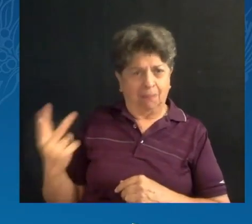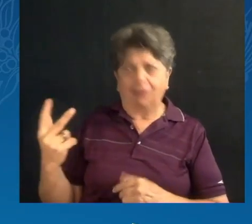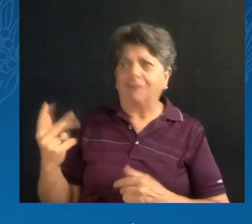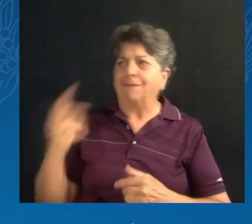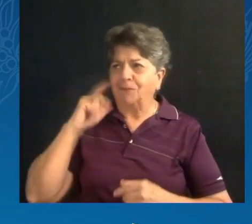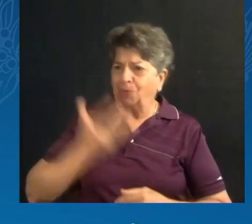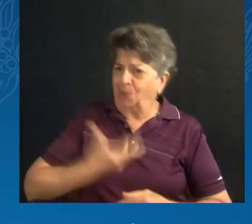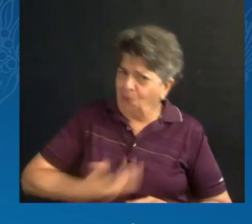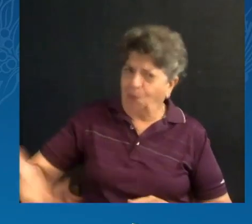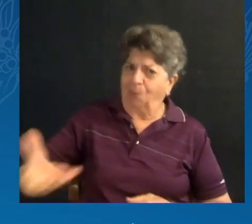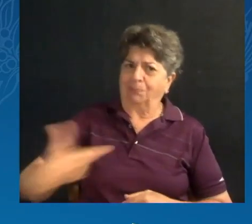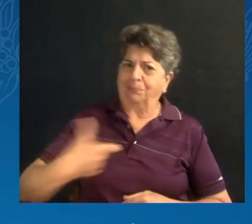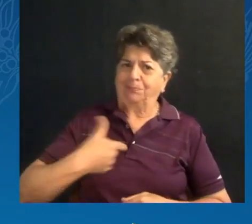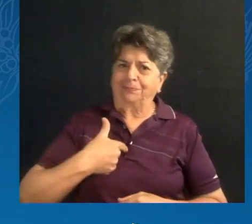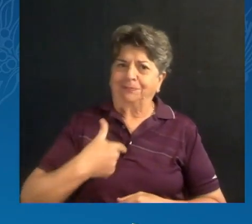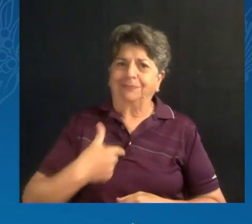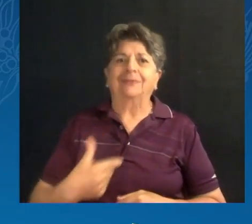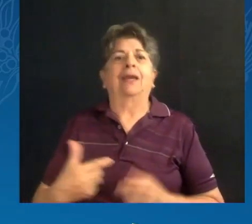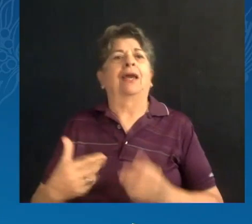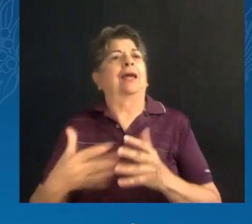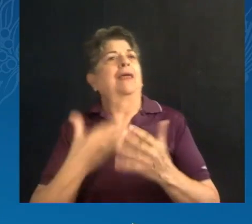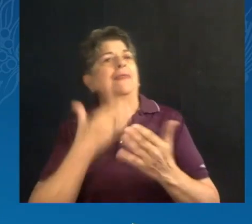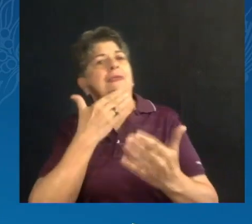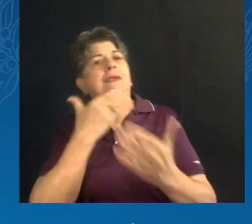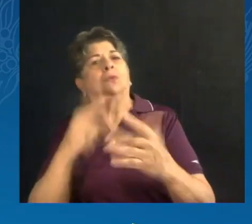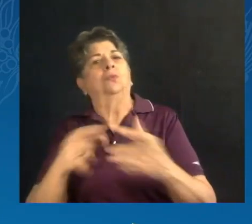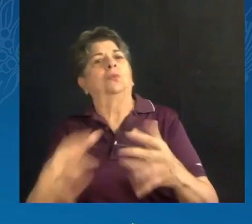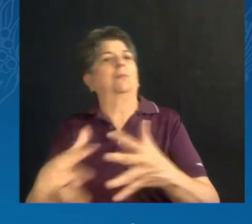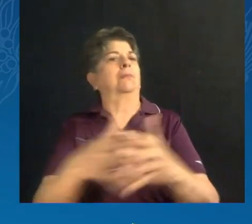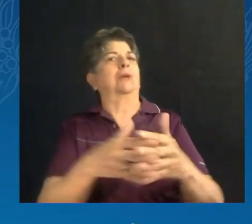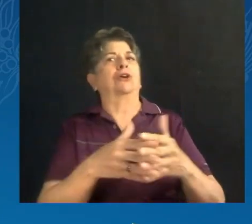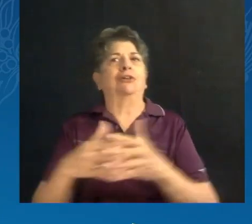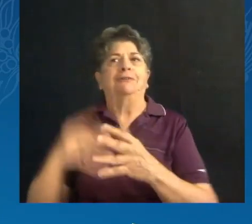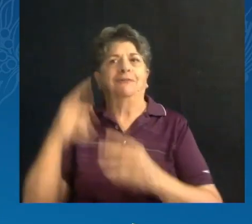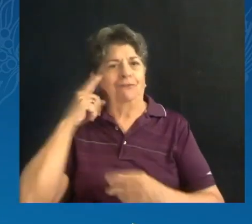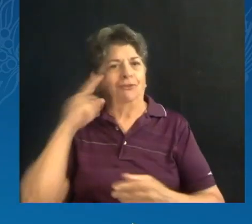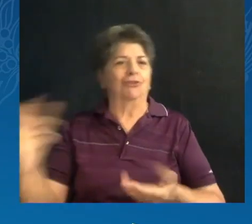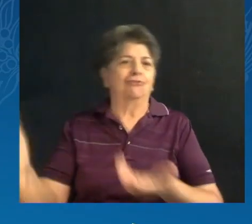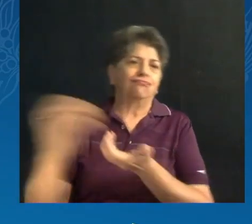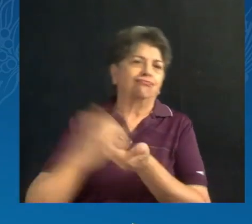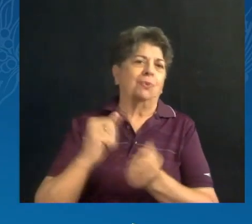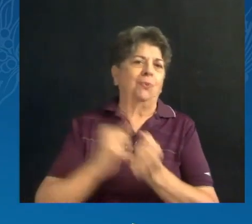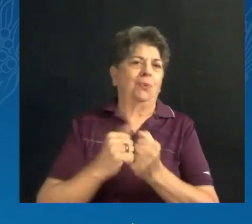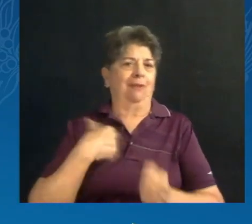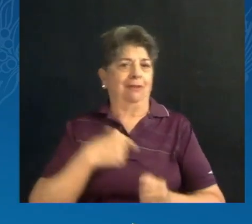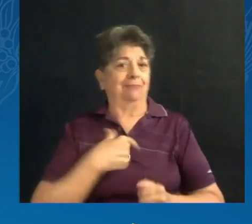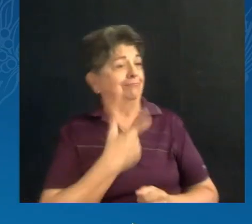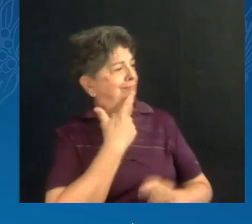much. It's a great honor for us. Thank you. Thank you. Thank you so much. Thank you. Welcome. Thank you. Thank you.